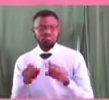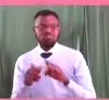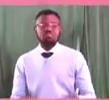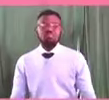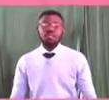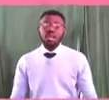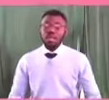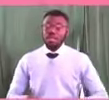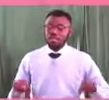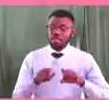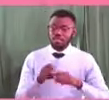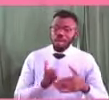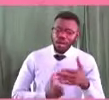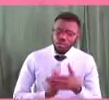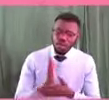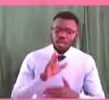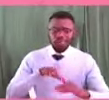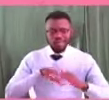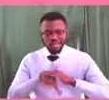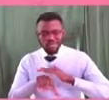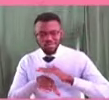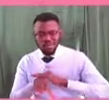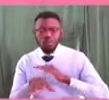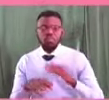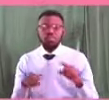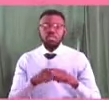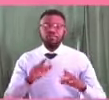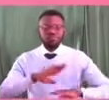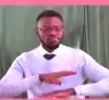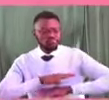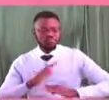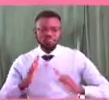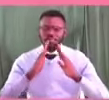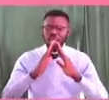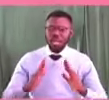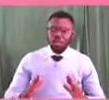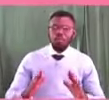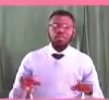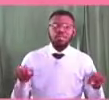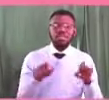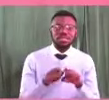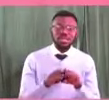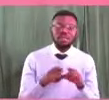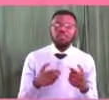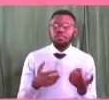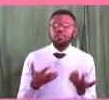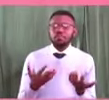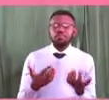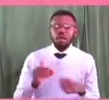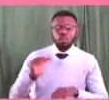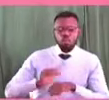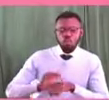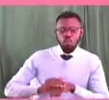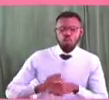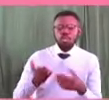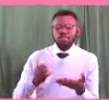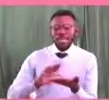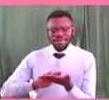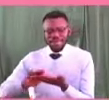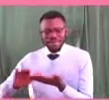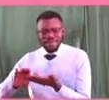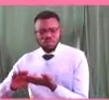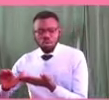Similarly, the right to accessible and adequate housing, as well as reasonable standards of sanitation, are